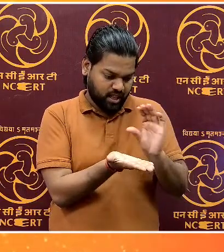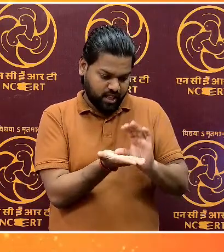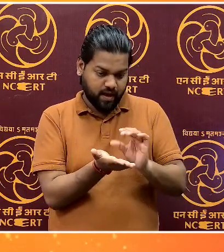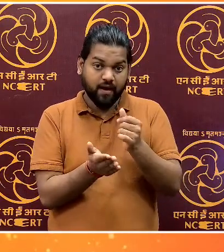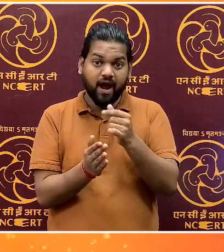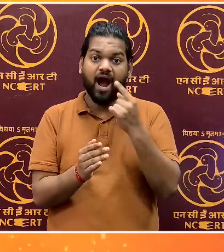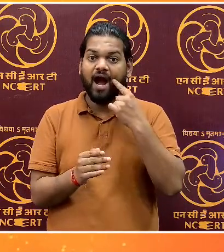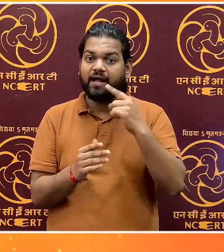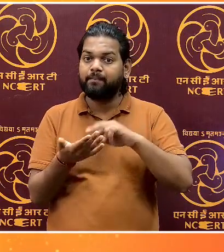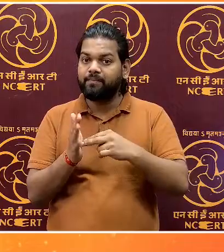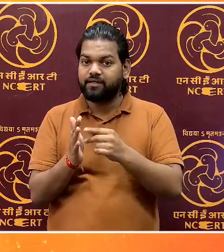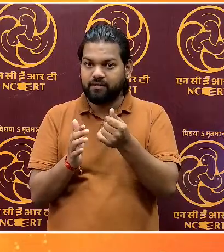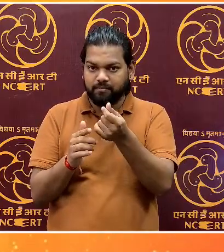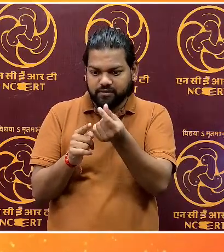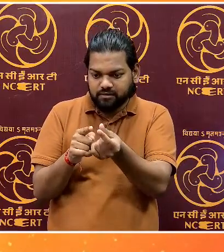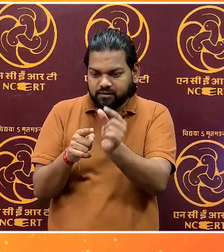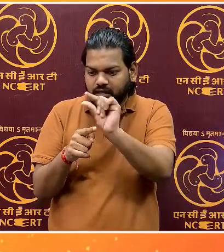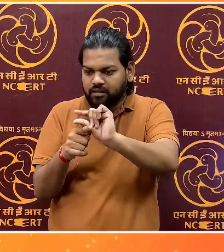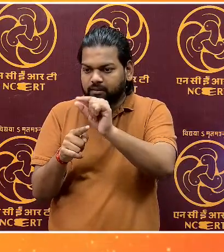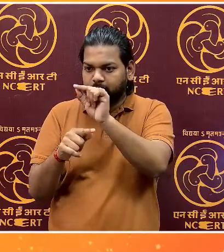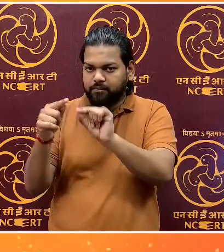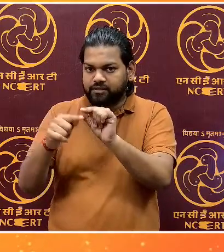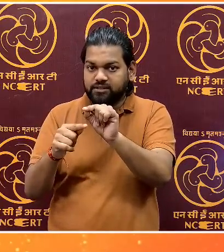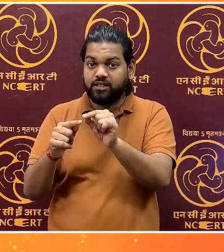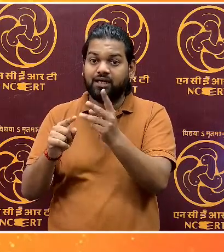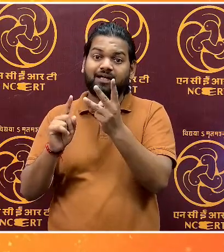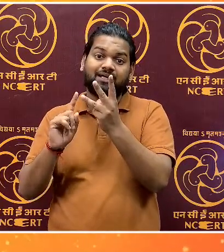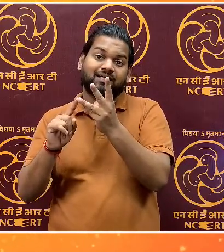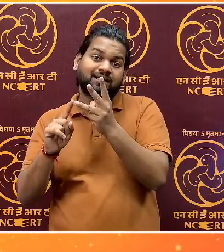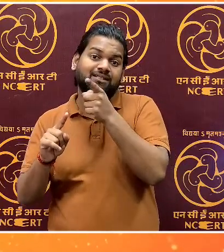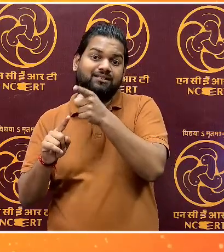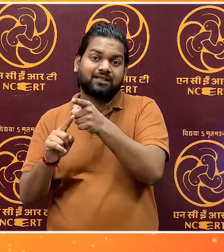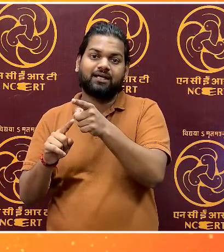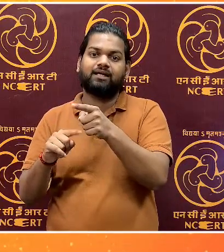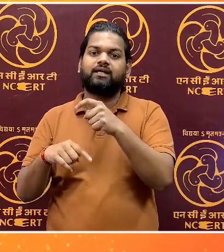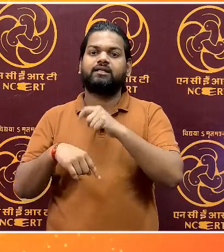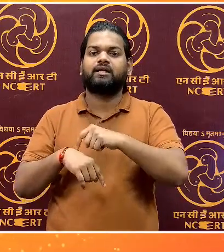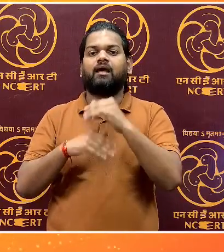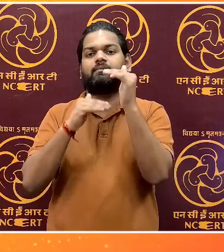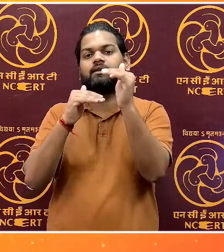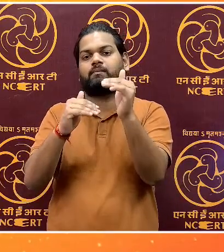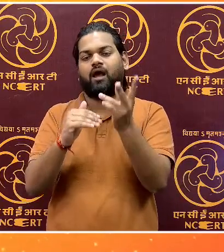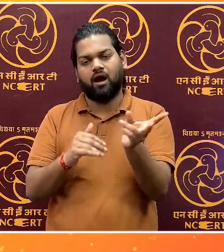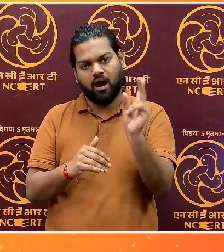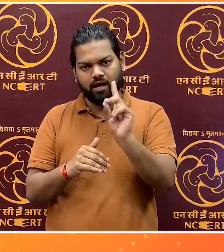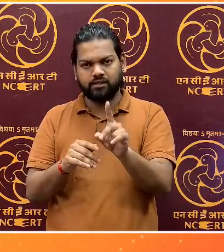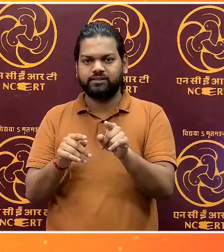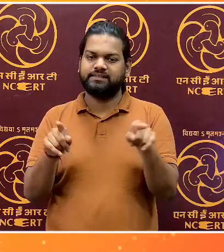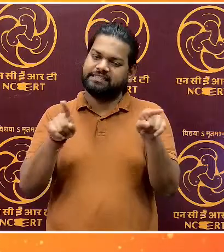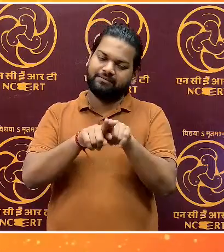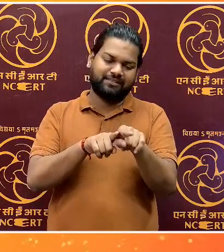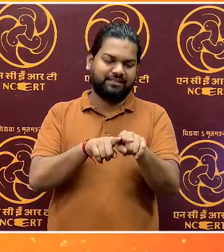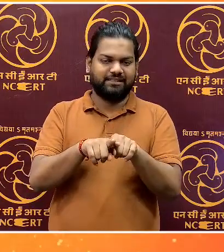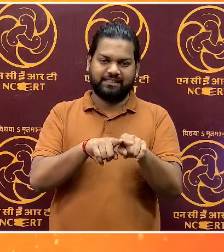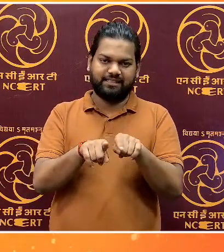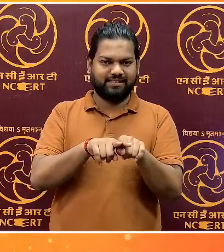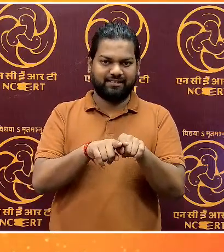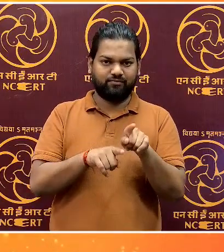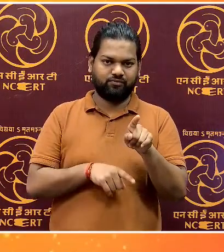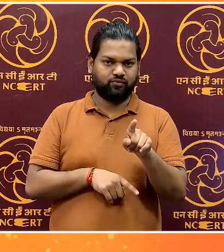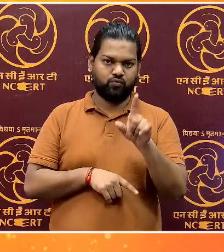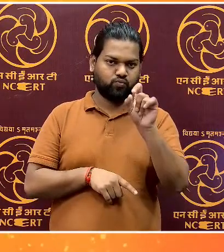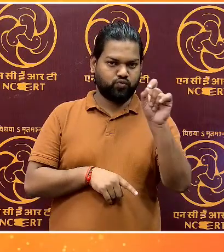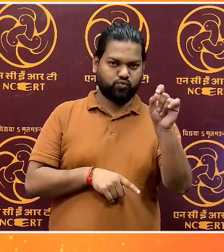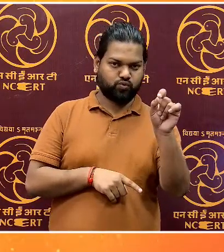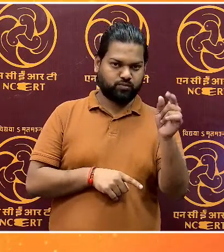interest, and N represents my time period. So again, the same example. So if I am depositing rupees